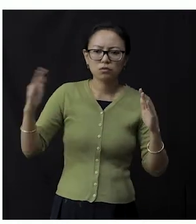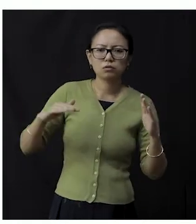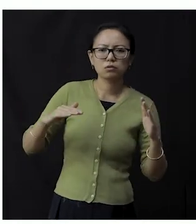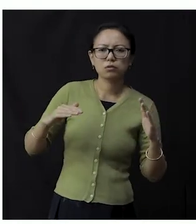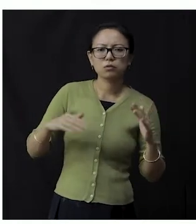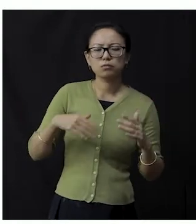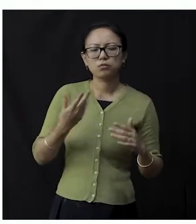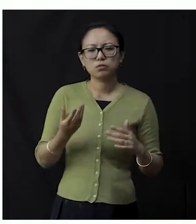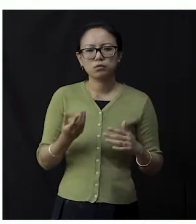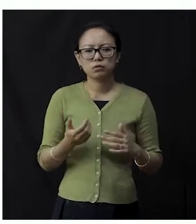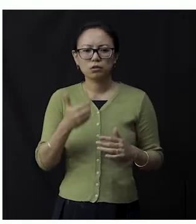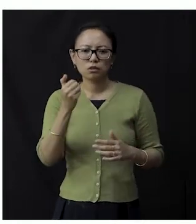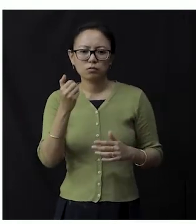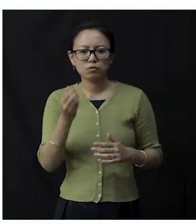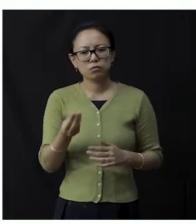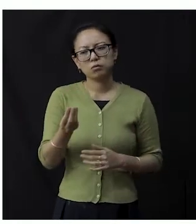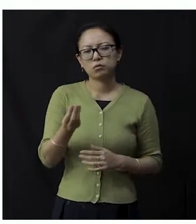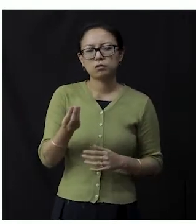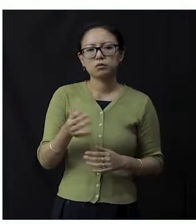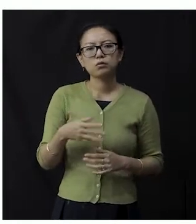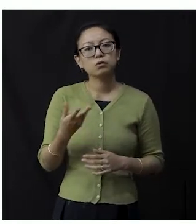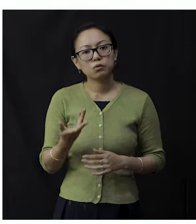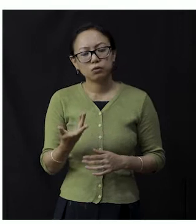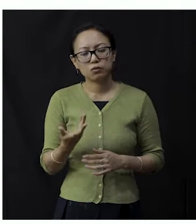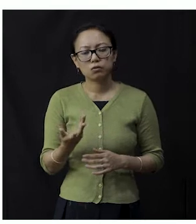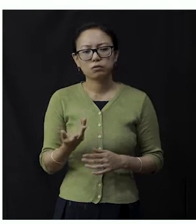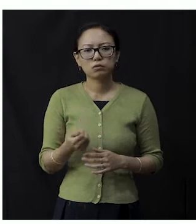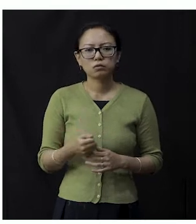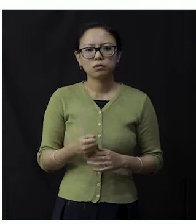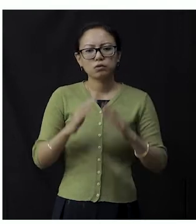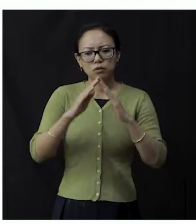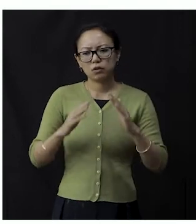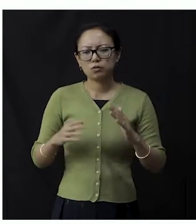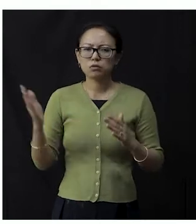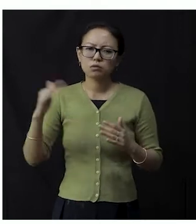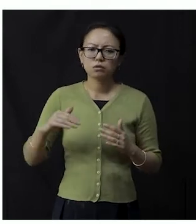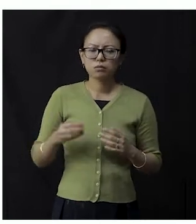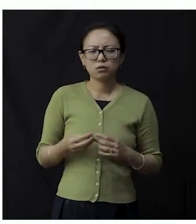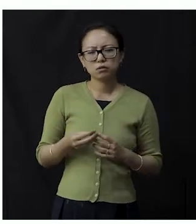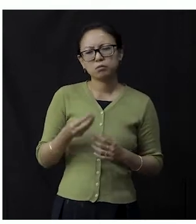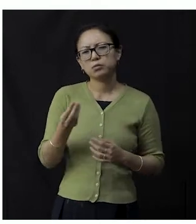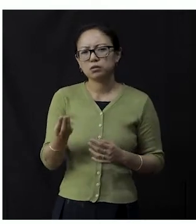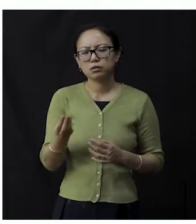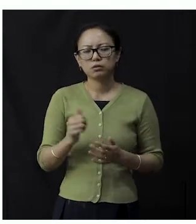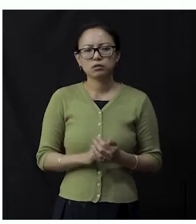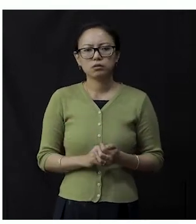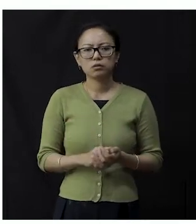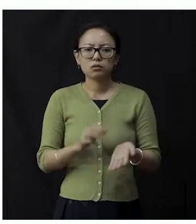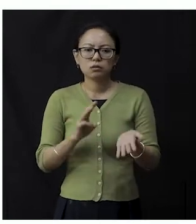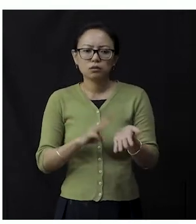you always say, may I? Either may I enter the house? May I borrow your